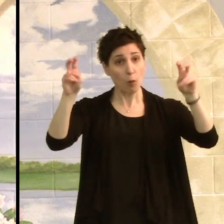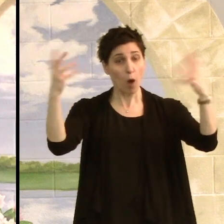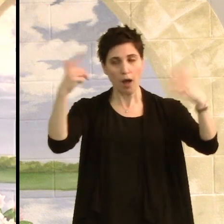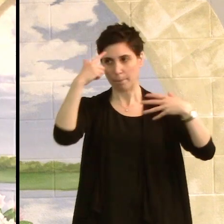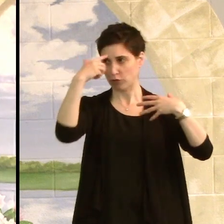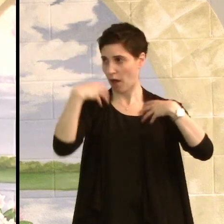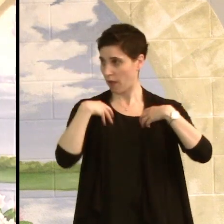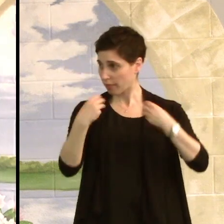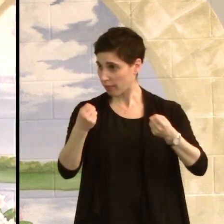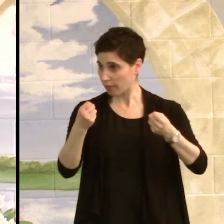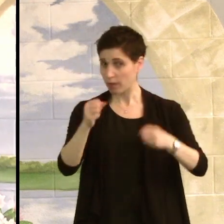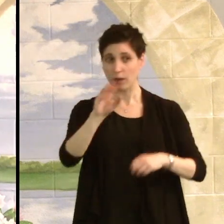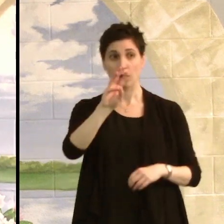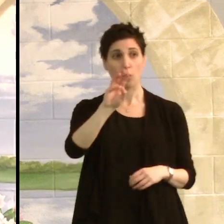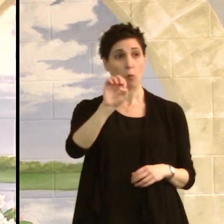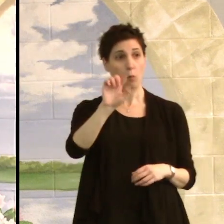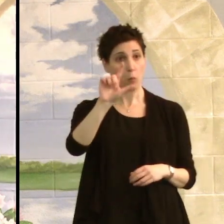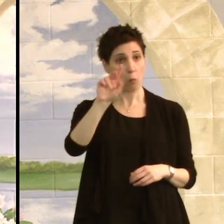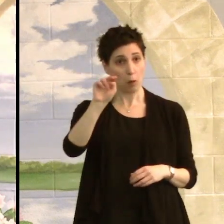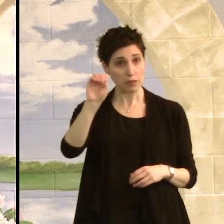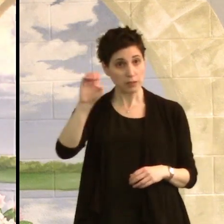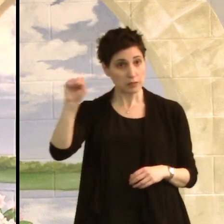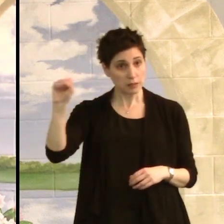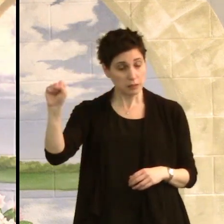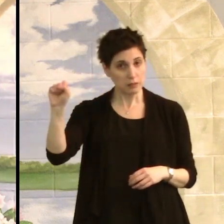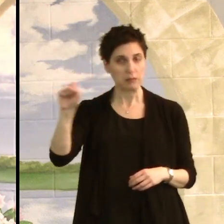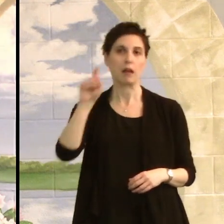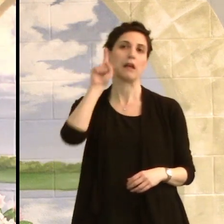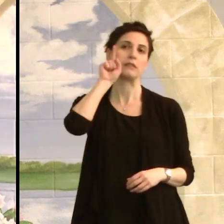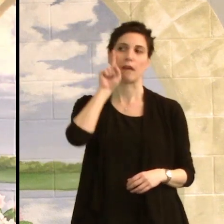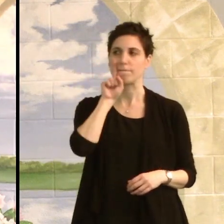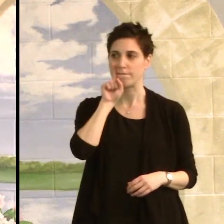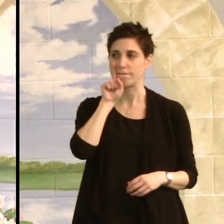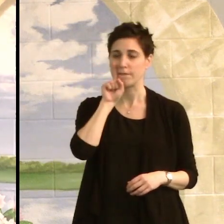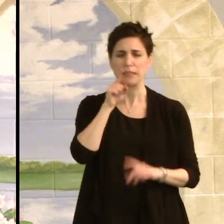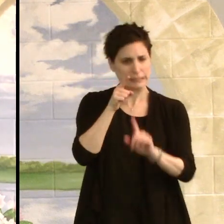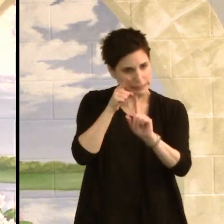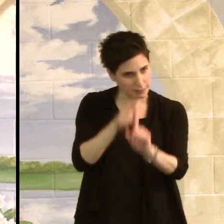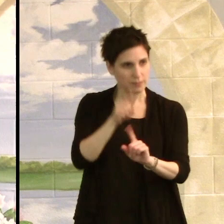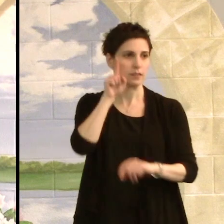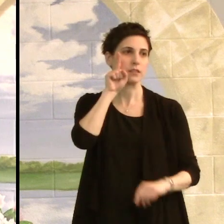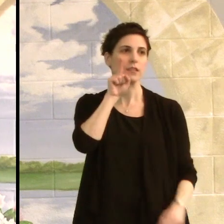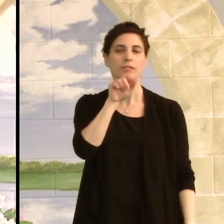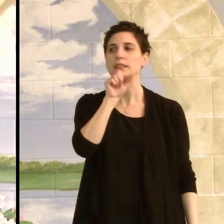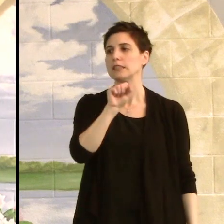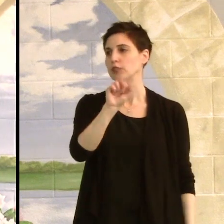wellness, and the deaf, and special focus on deaf seniors.